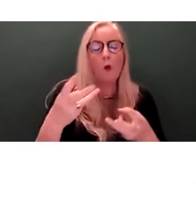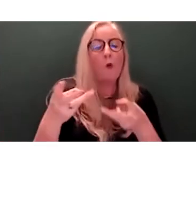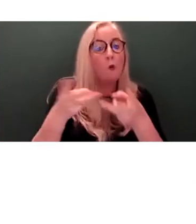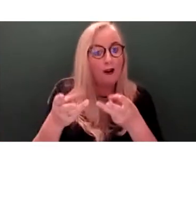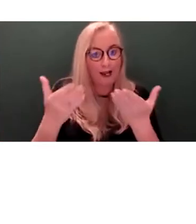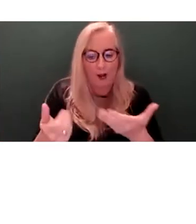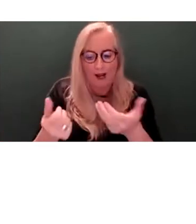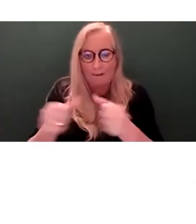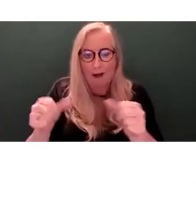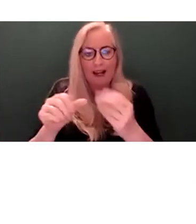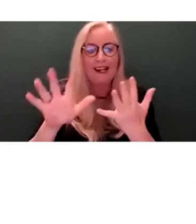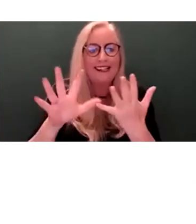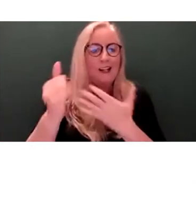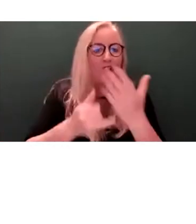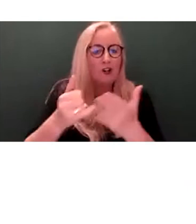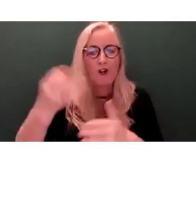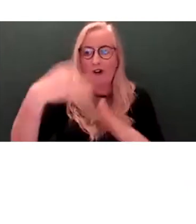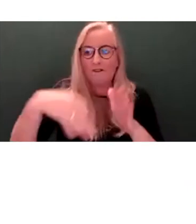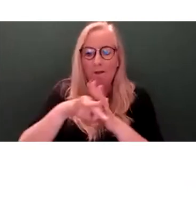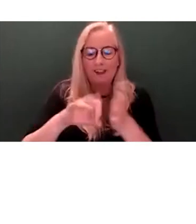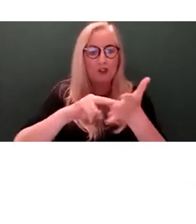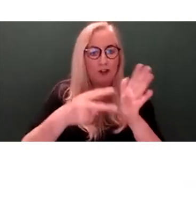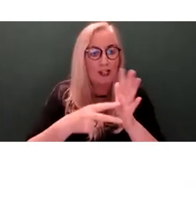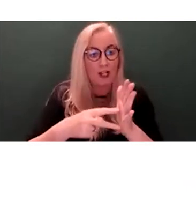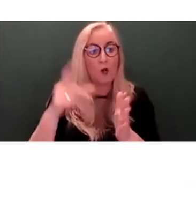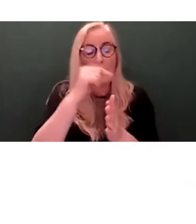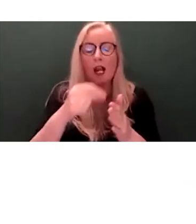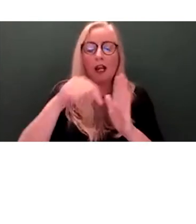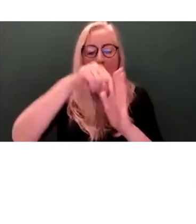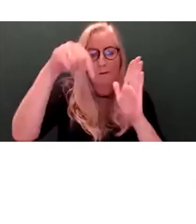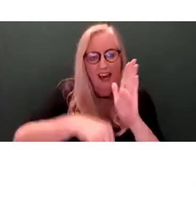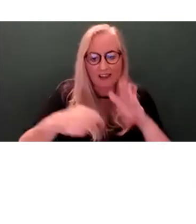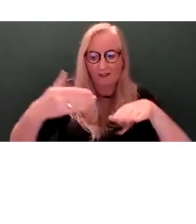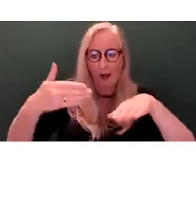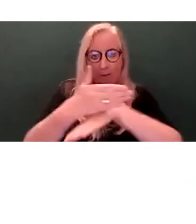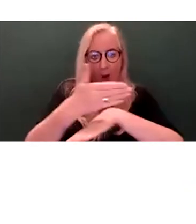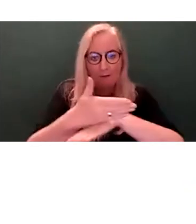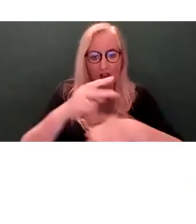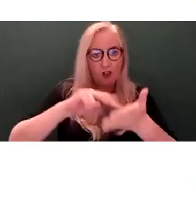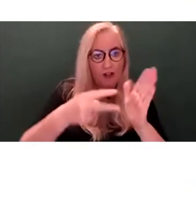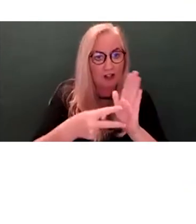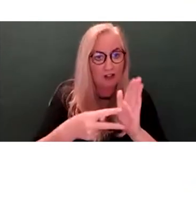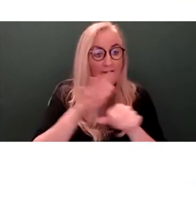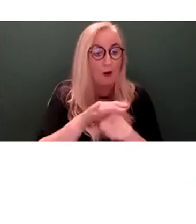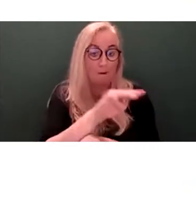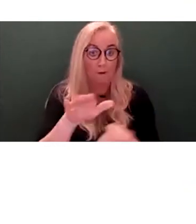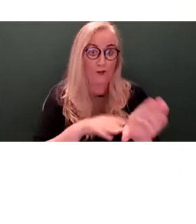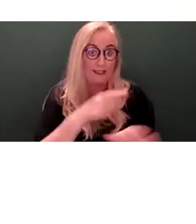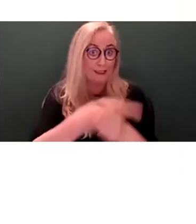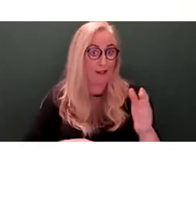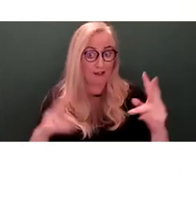a 10-year whole of government strategy called the Comprehensive Employment Strategy for People with